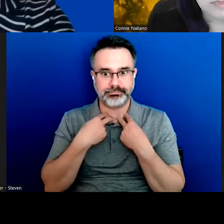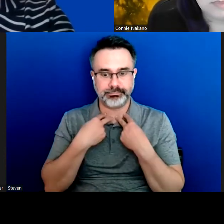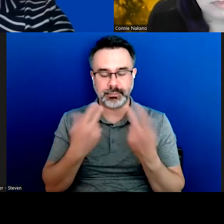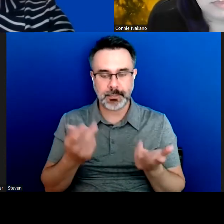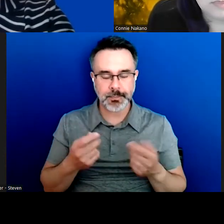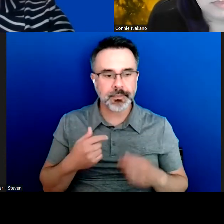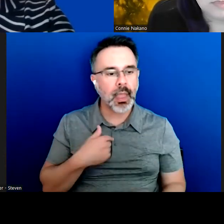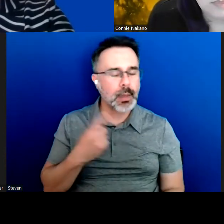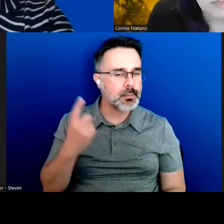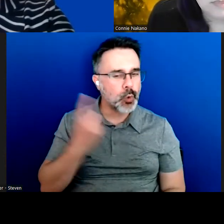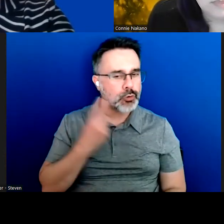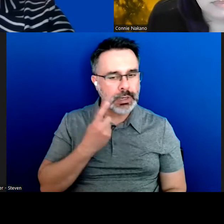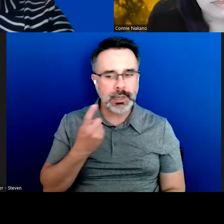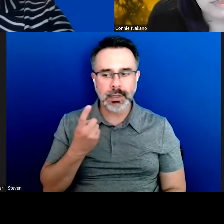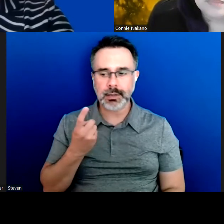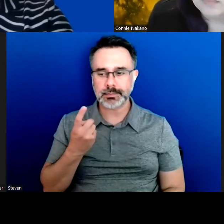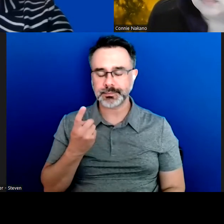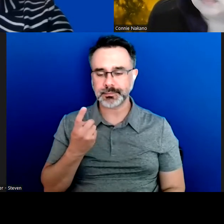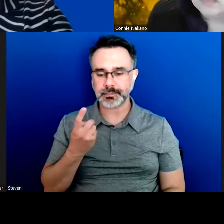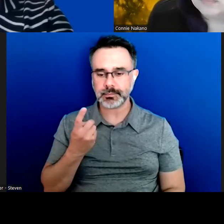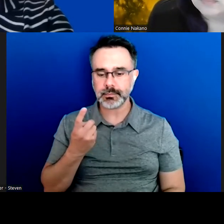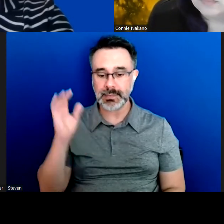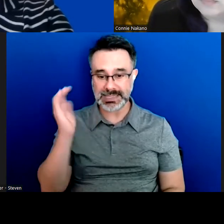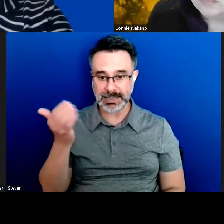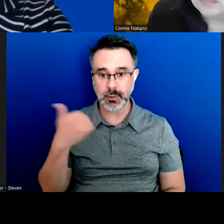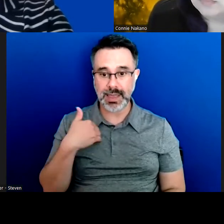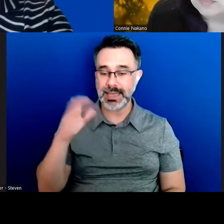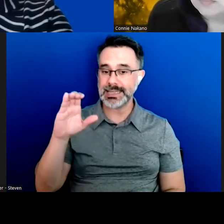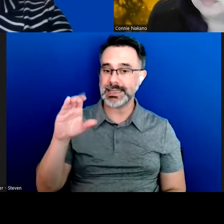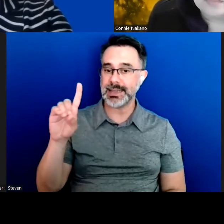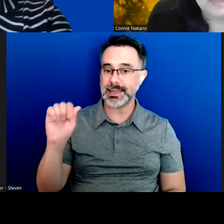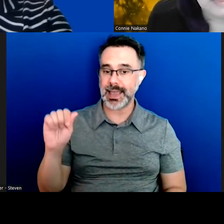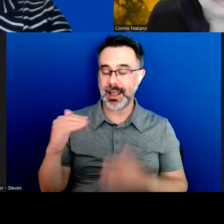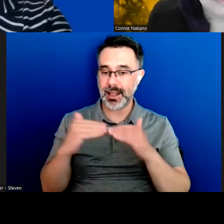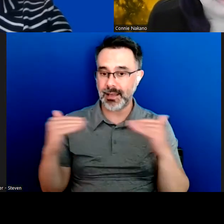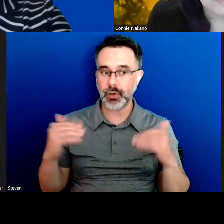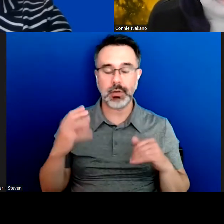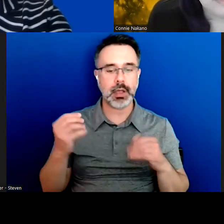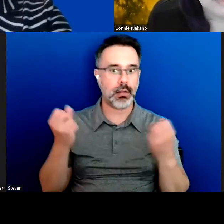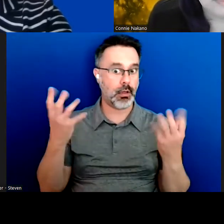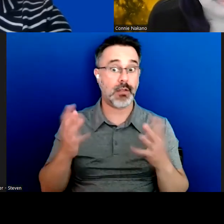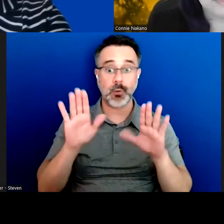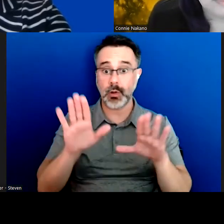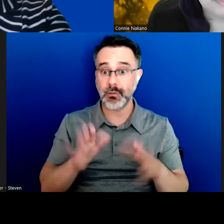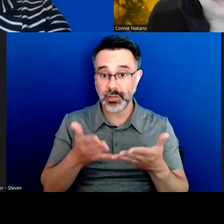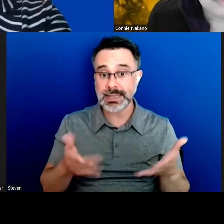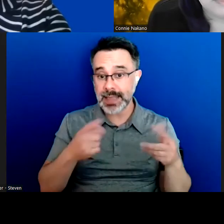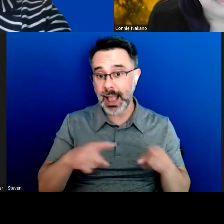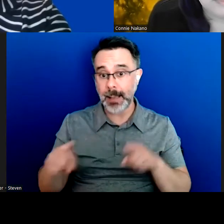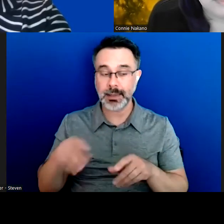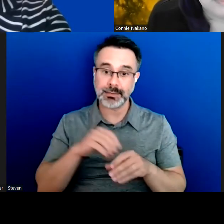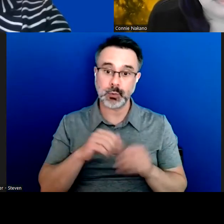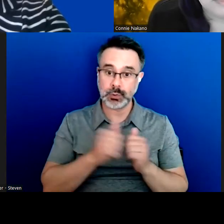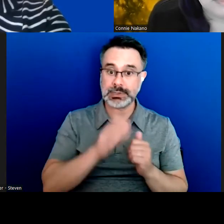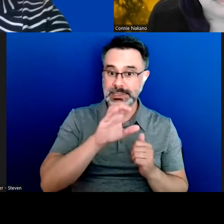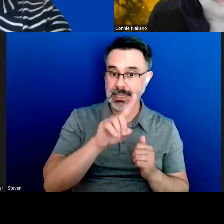just wondering about, it seems like we've got the CDA level and a lot of wonderful things being done at that level.